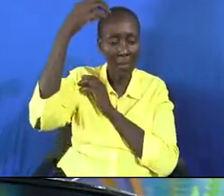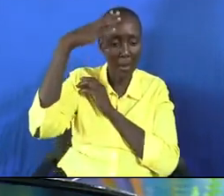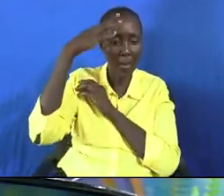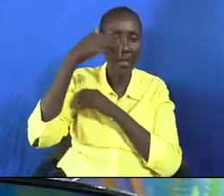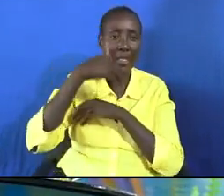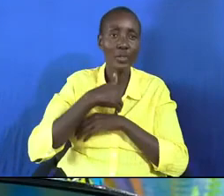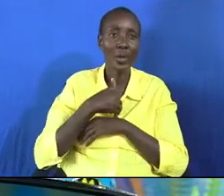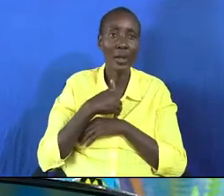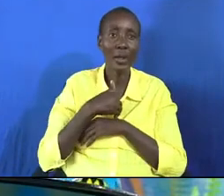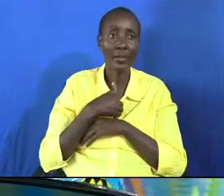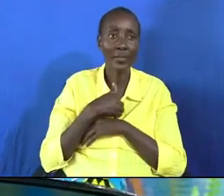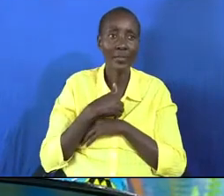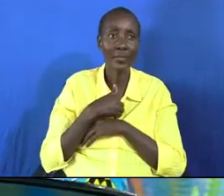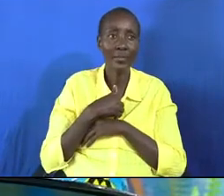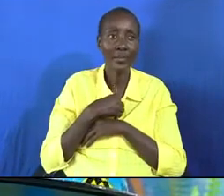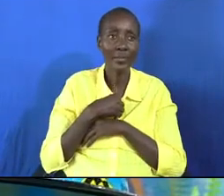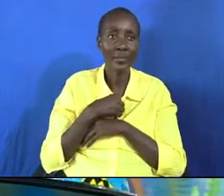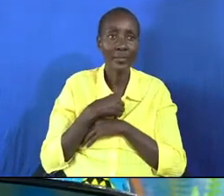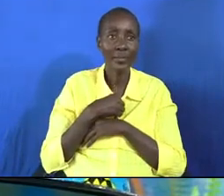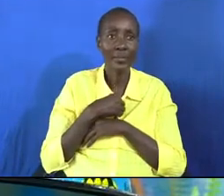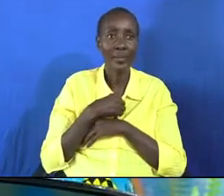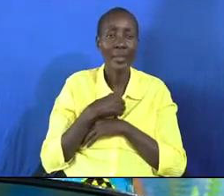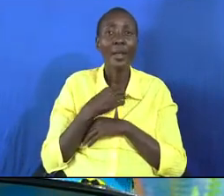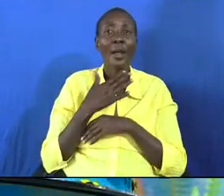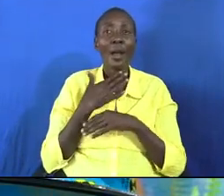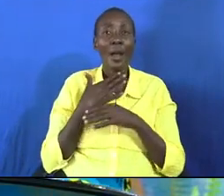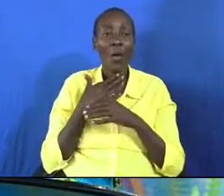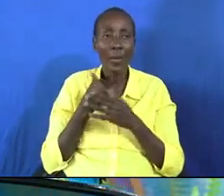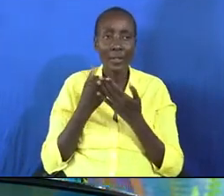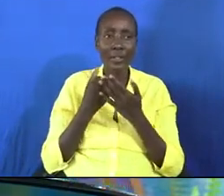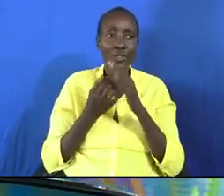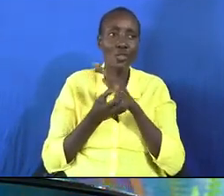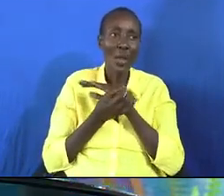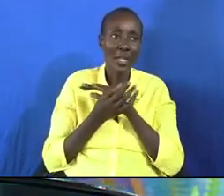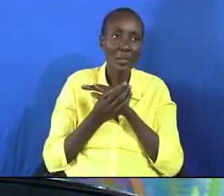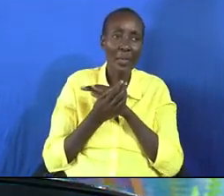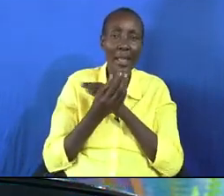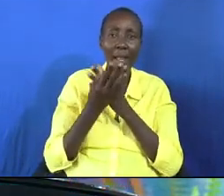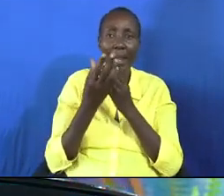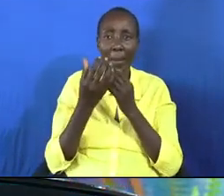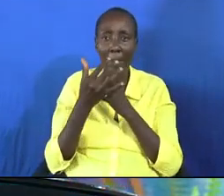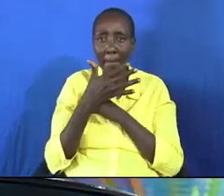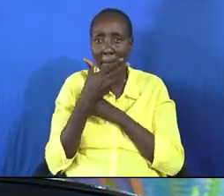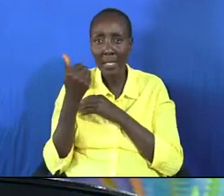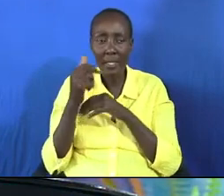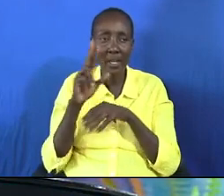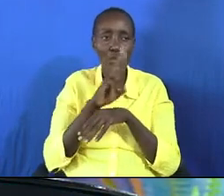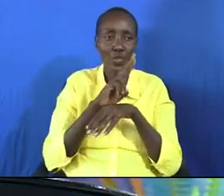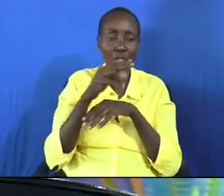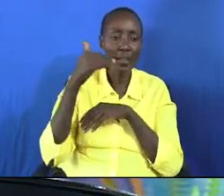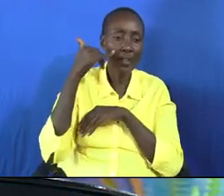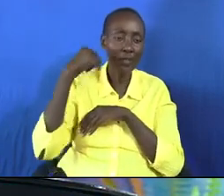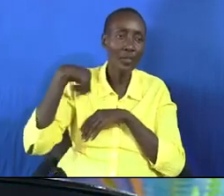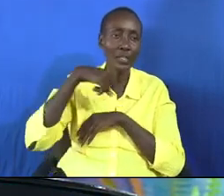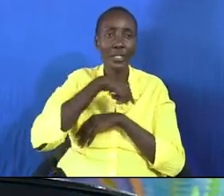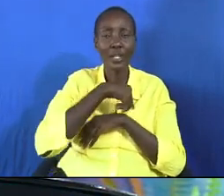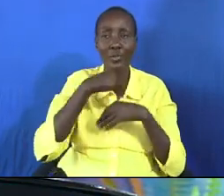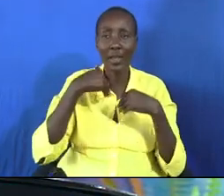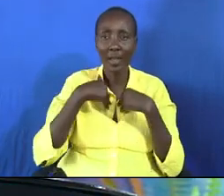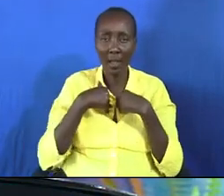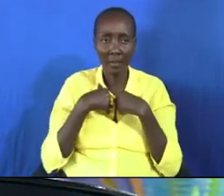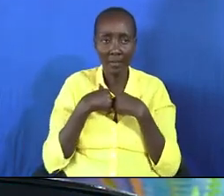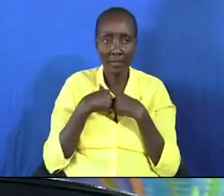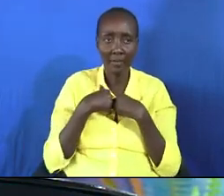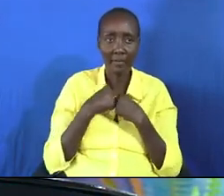power. And maybe to use a better description, the phones that we have, you